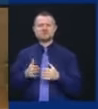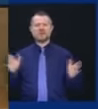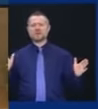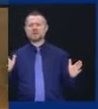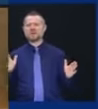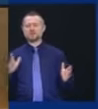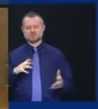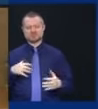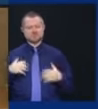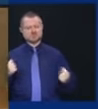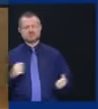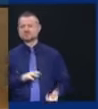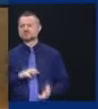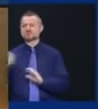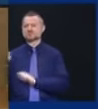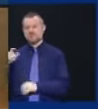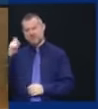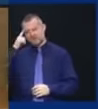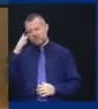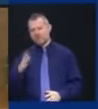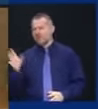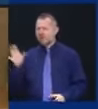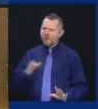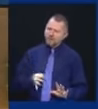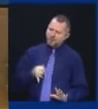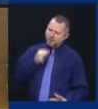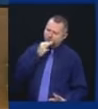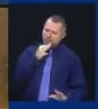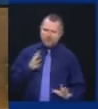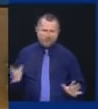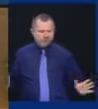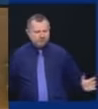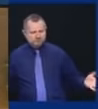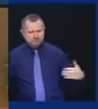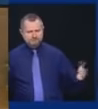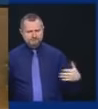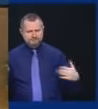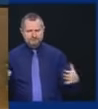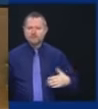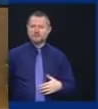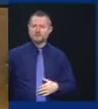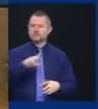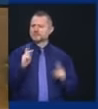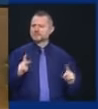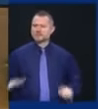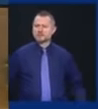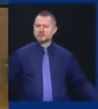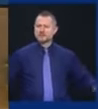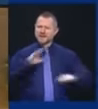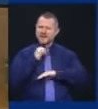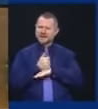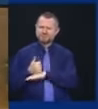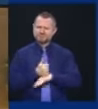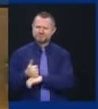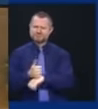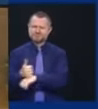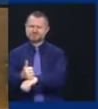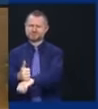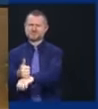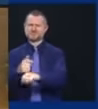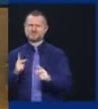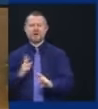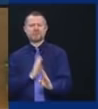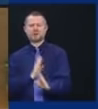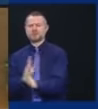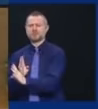your business to get enough vaccines for our people. And you have created mass vaccination sites all over the